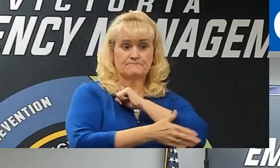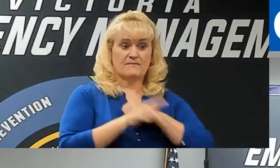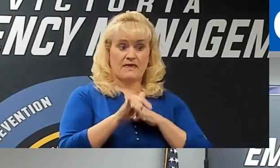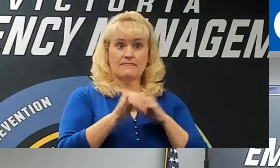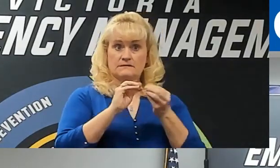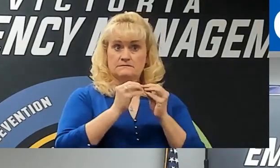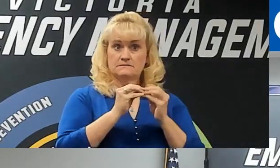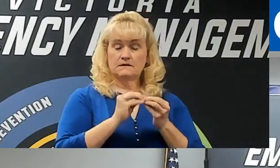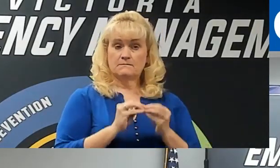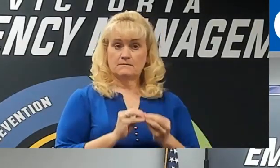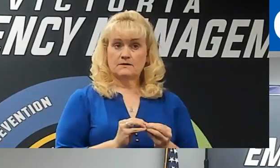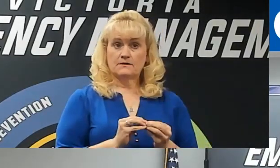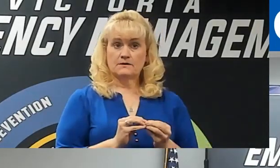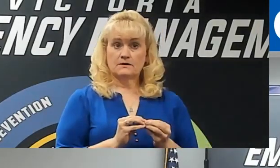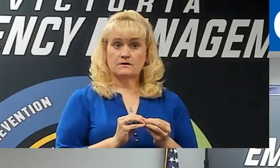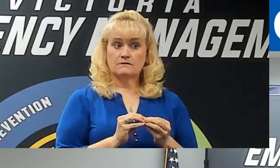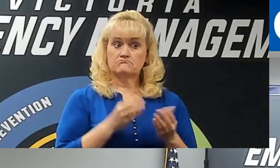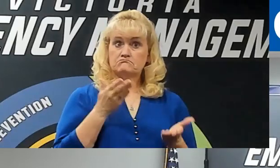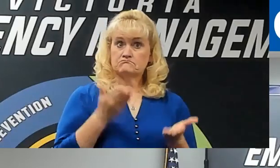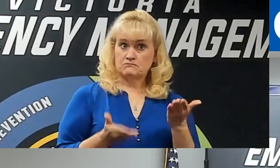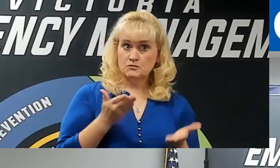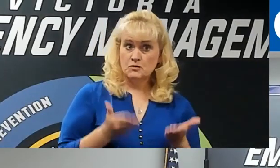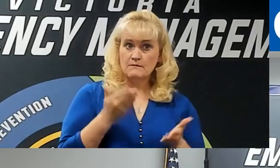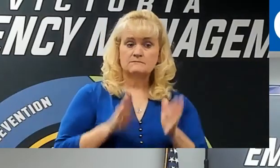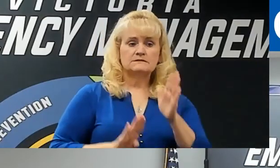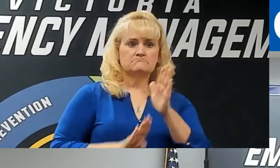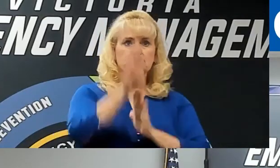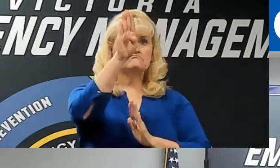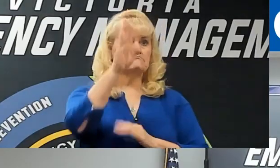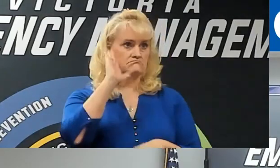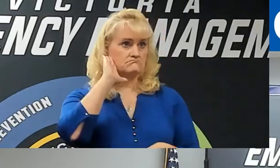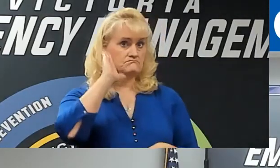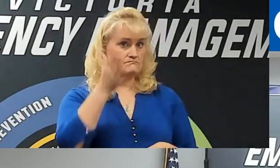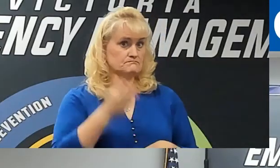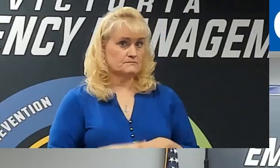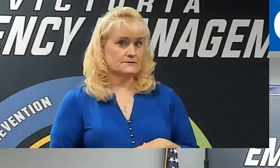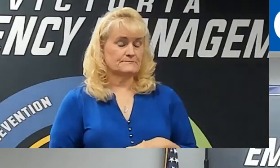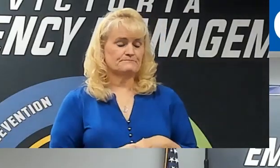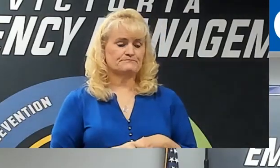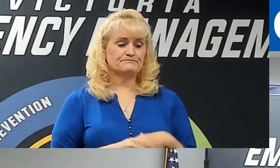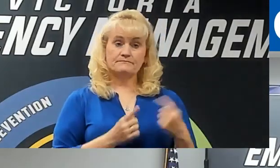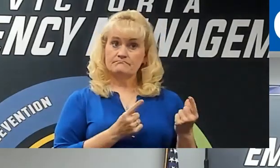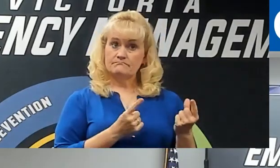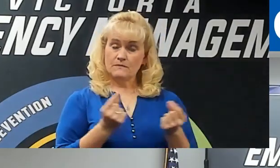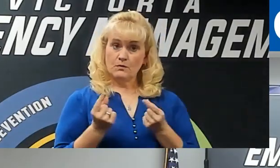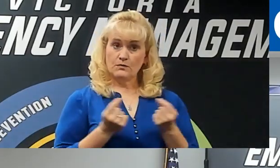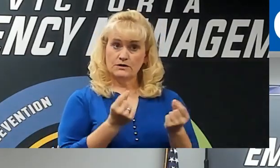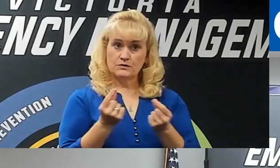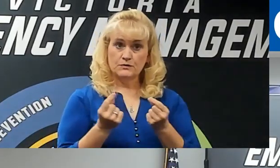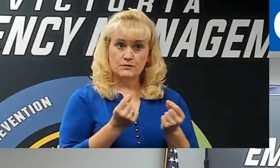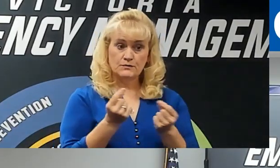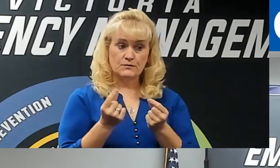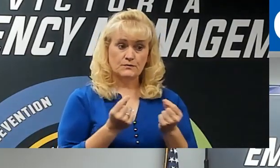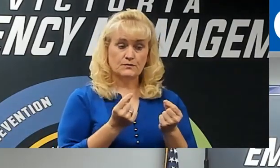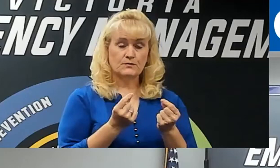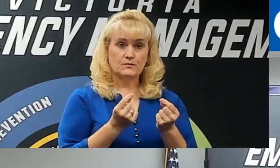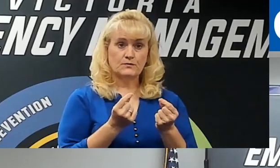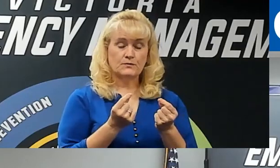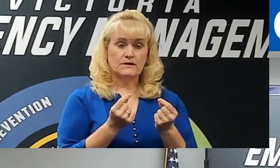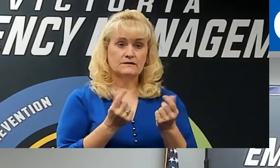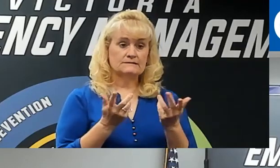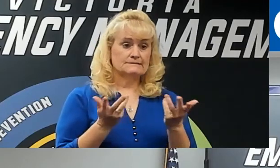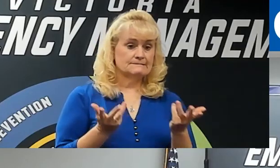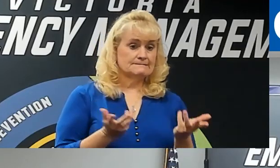will likely increase further. The approach we're taking with this public health